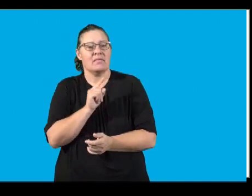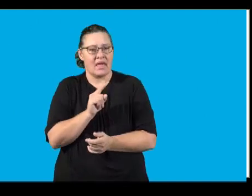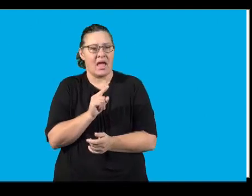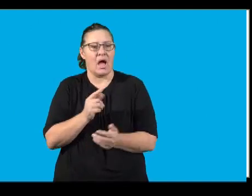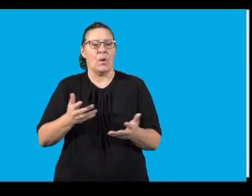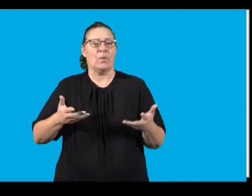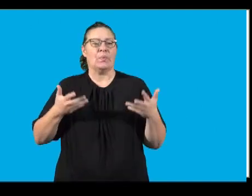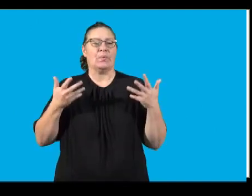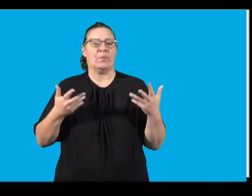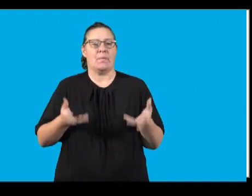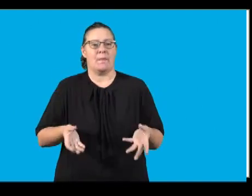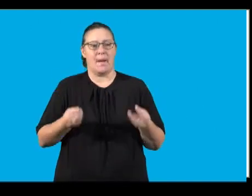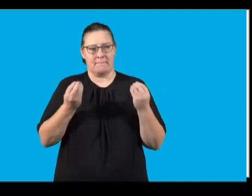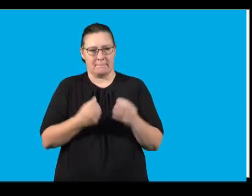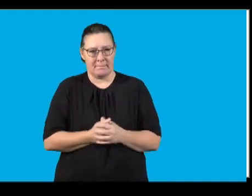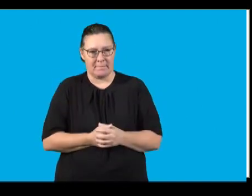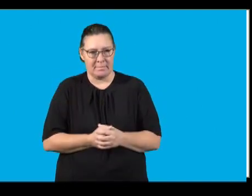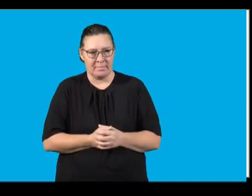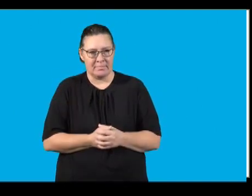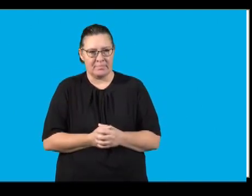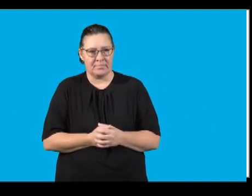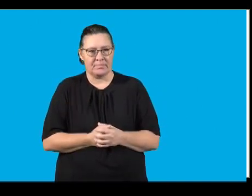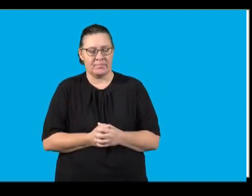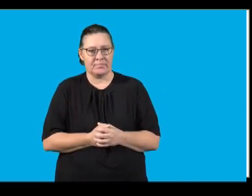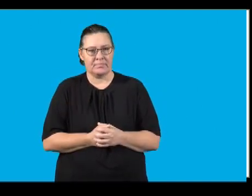breeze that he's experiencing. Okay.